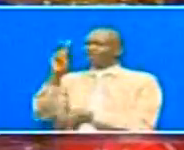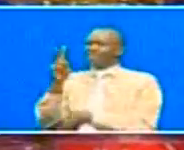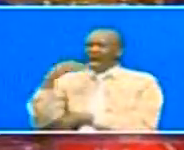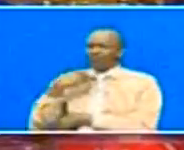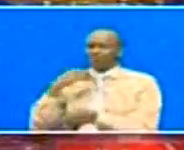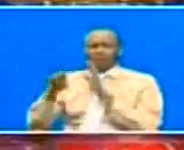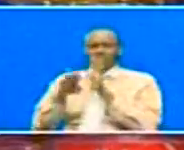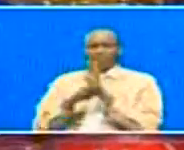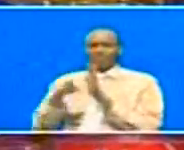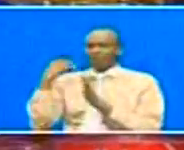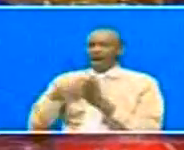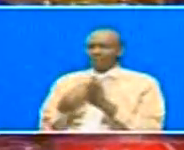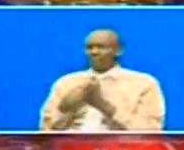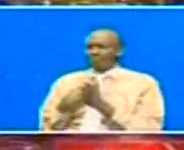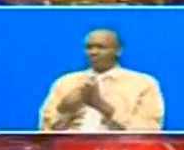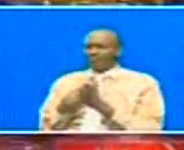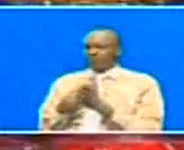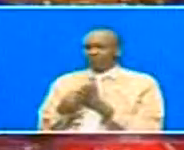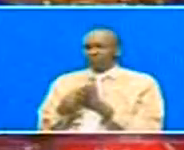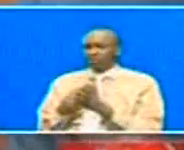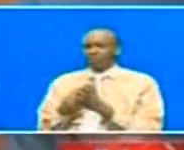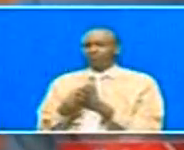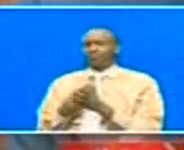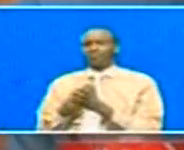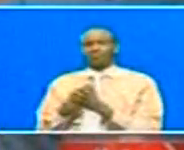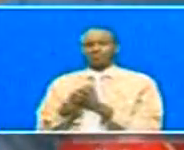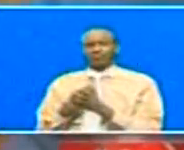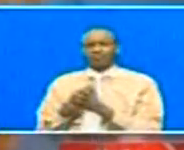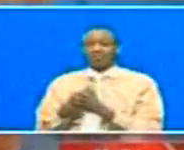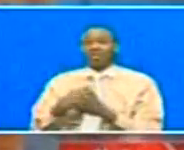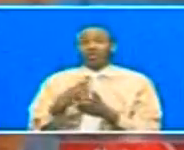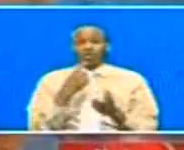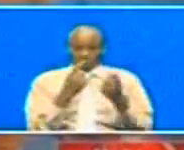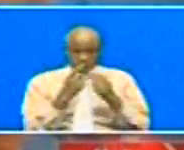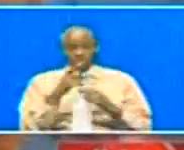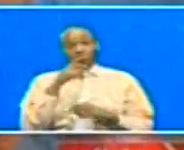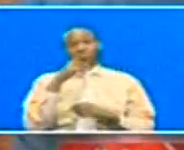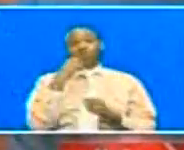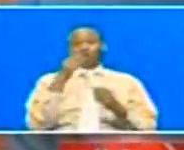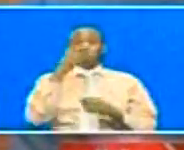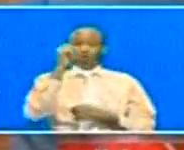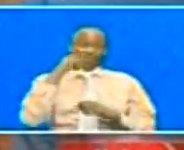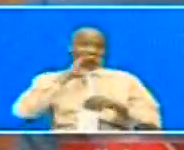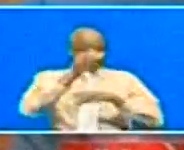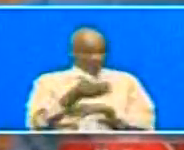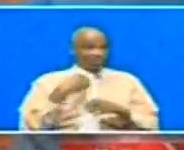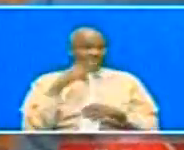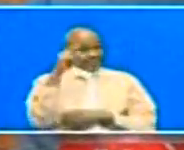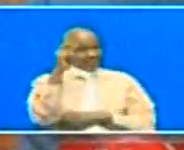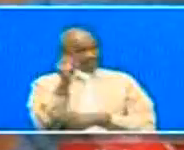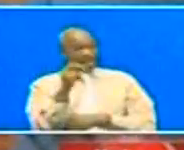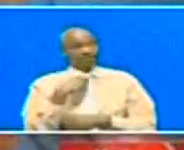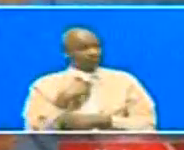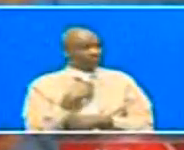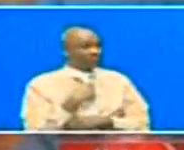did. I did Talk of the Town. Yep. On KTN. Yes, indeed. All right, with Jacqueline